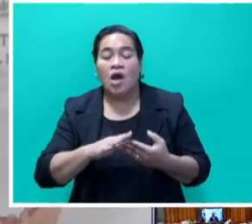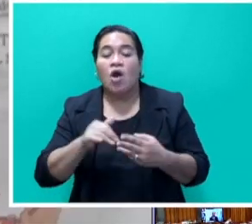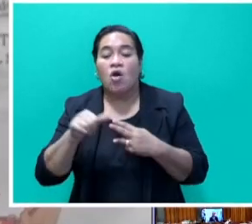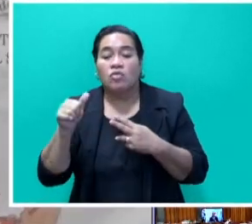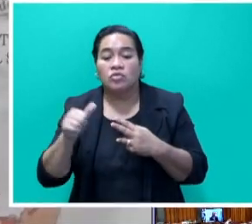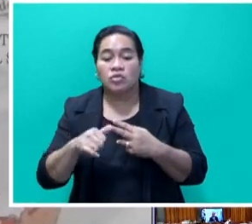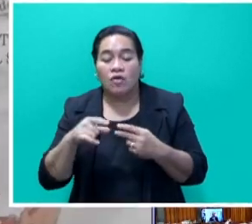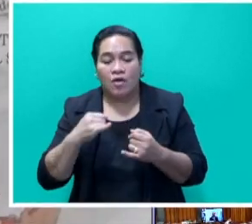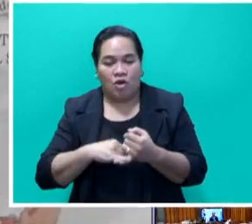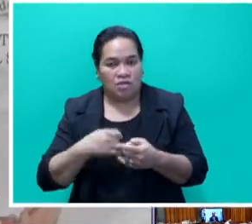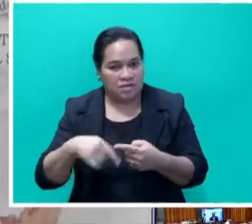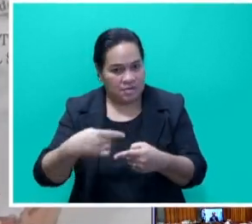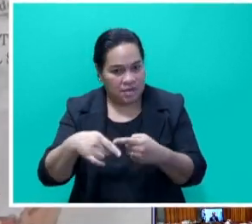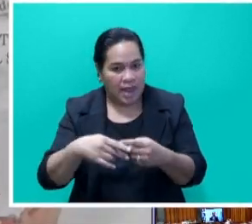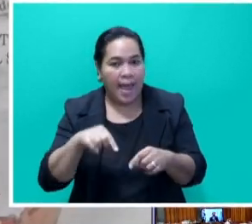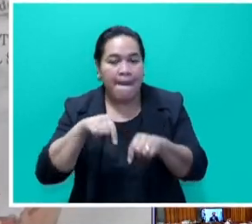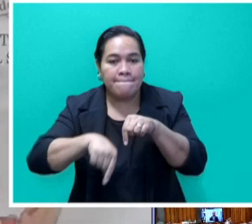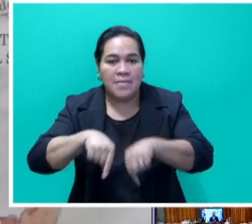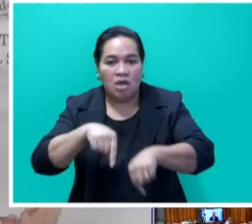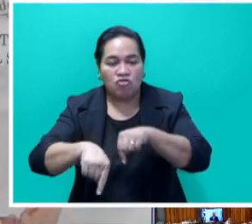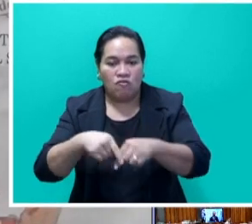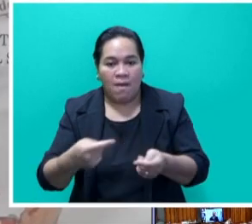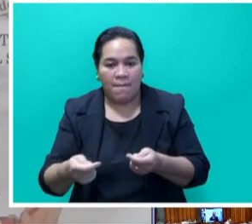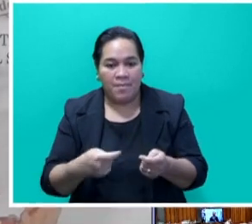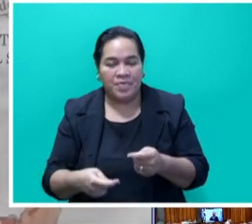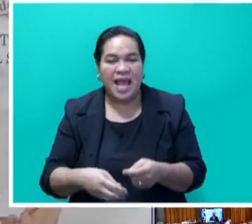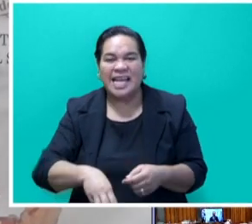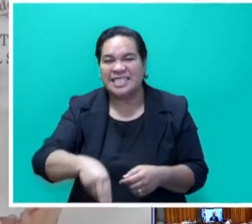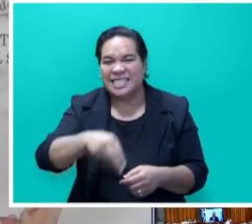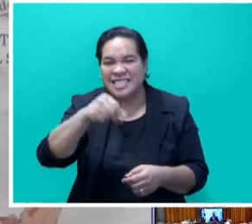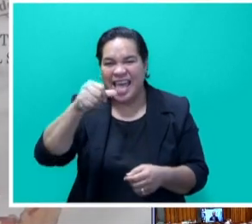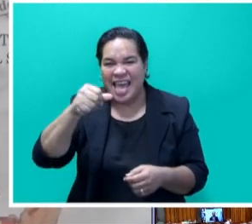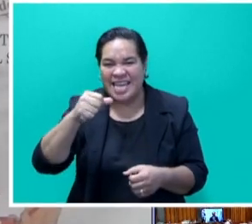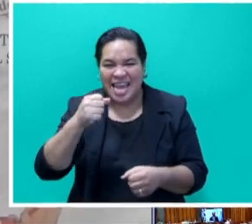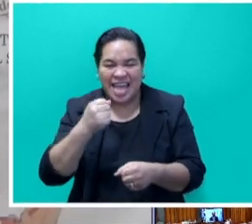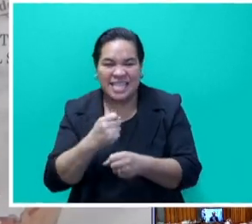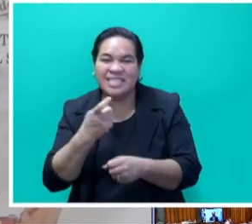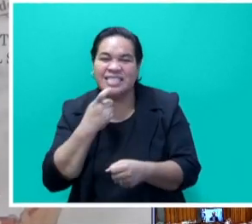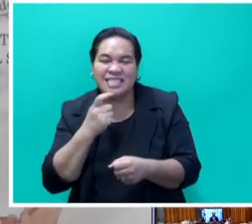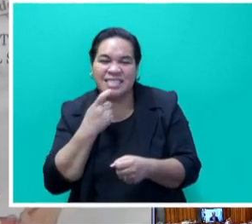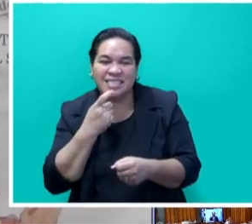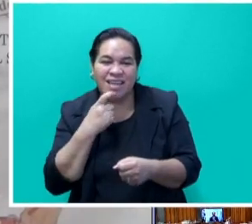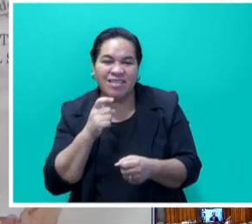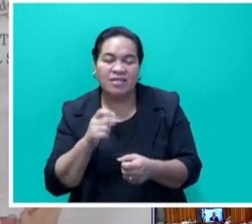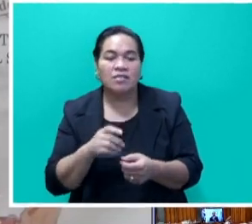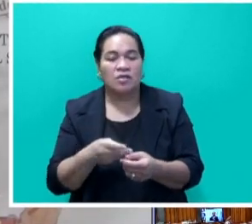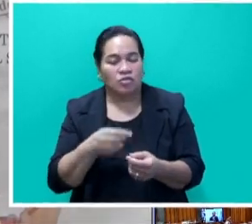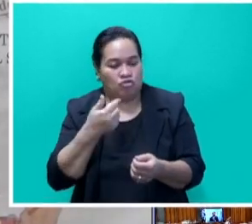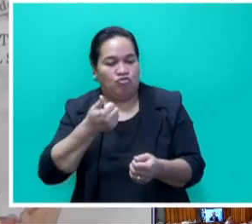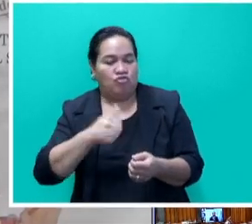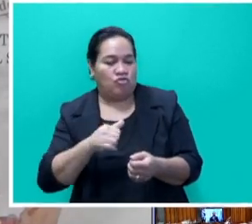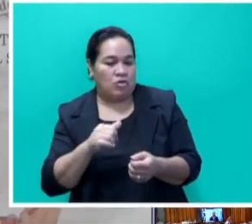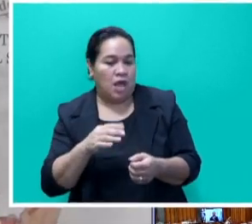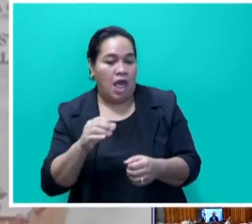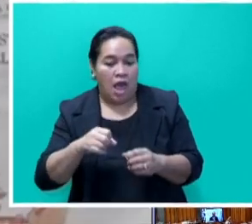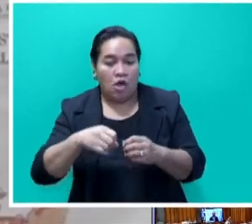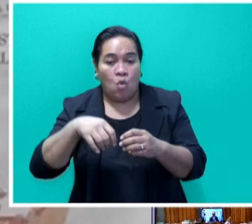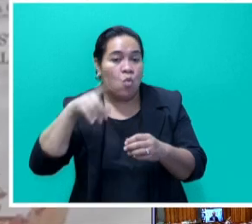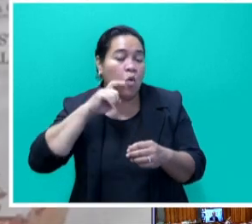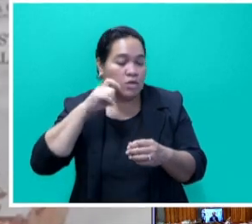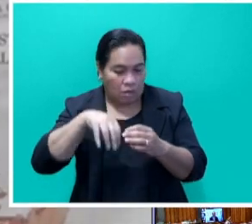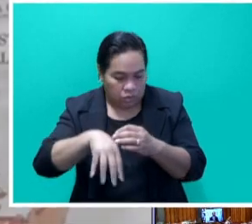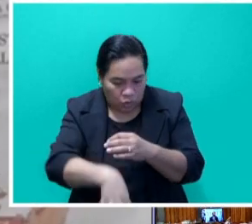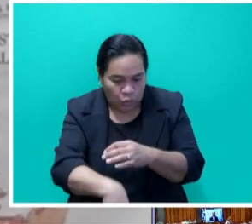of sustainable mangrove management, sand and gravel extraction using our natural resources offices, groundwater extraction rates